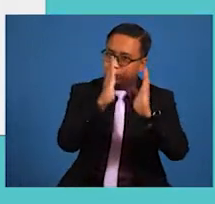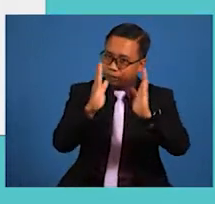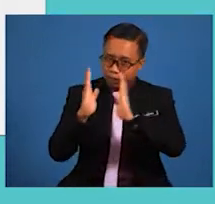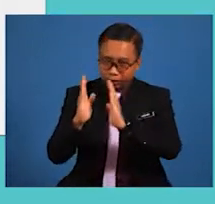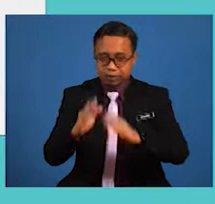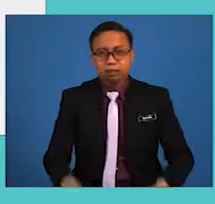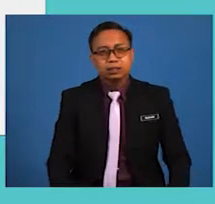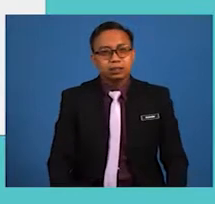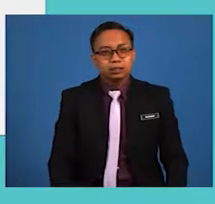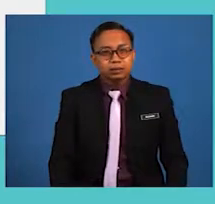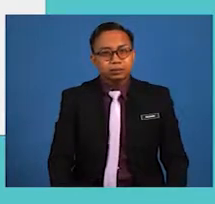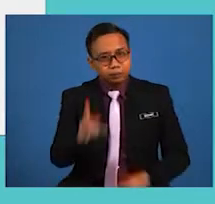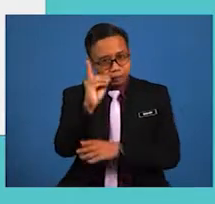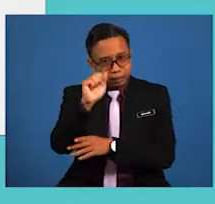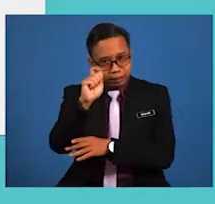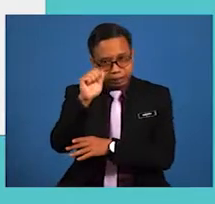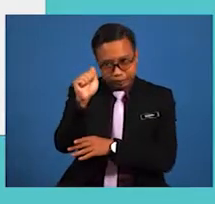also known as data.